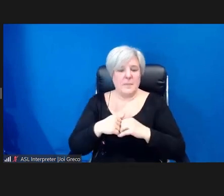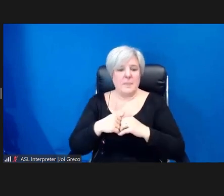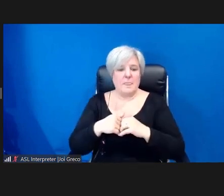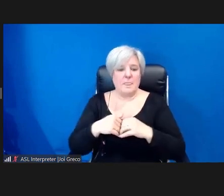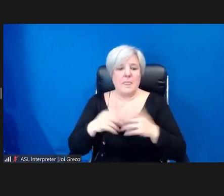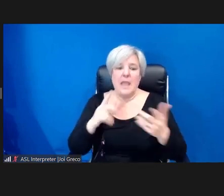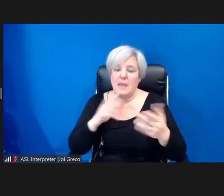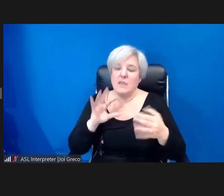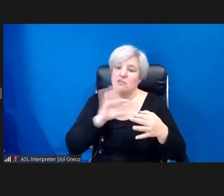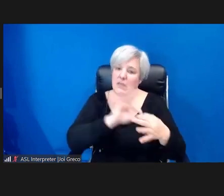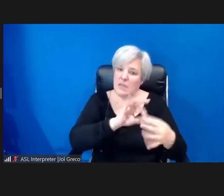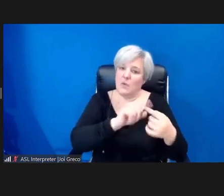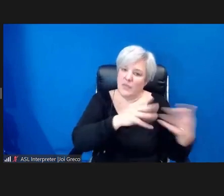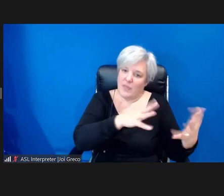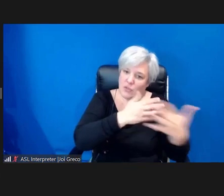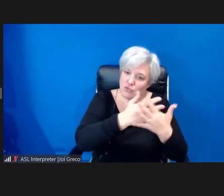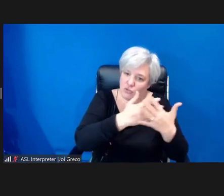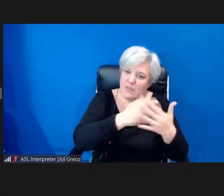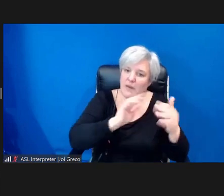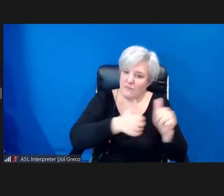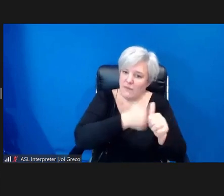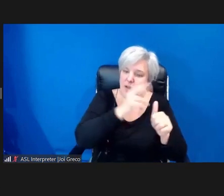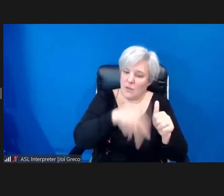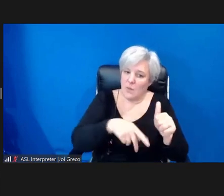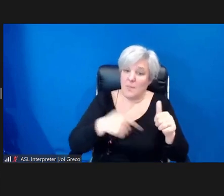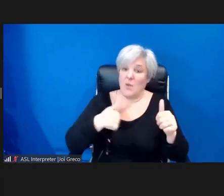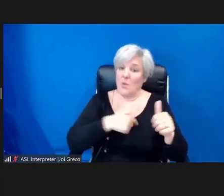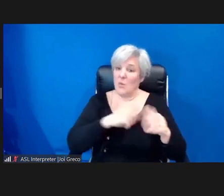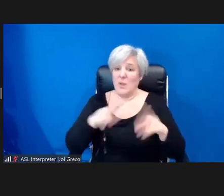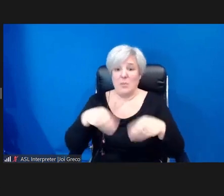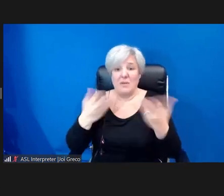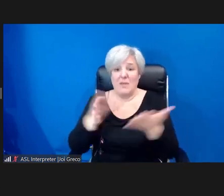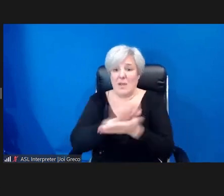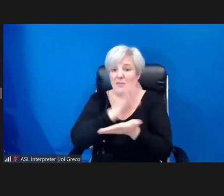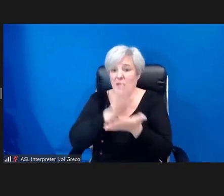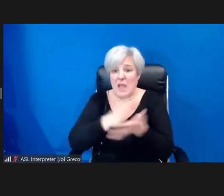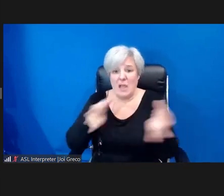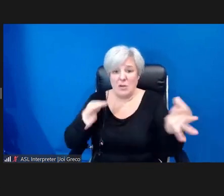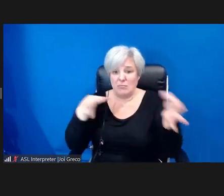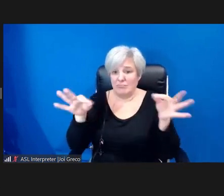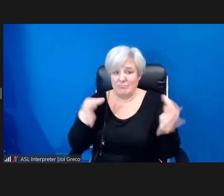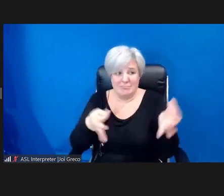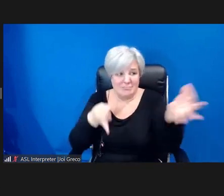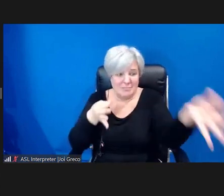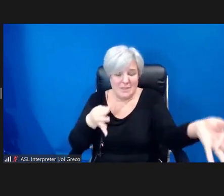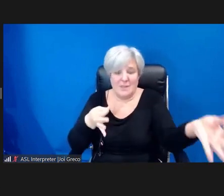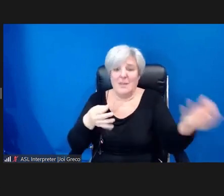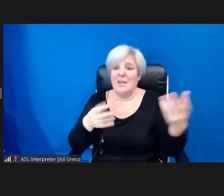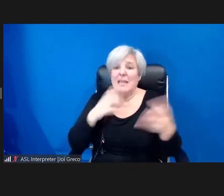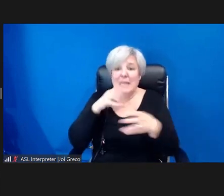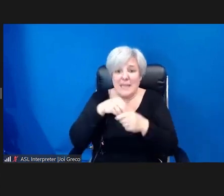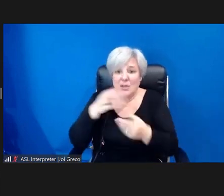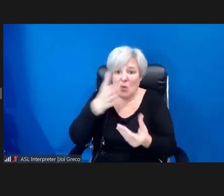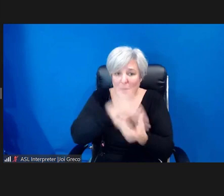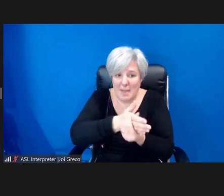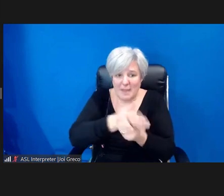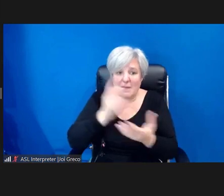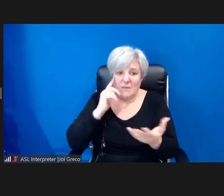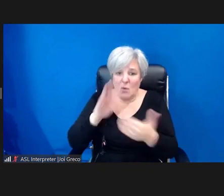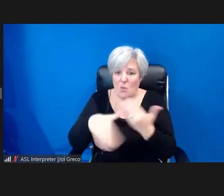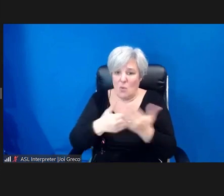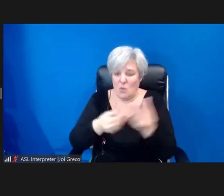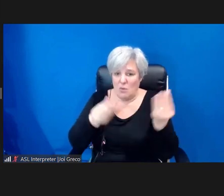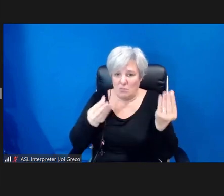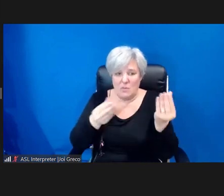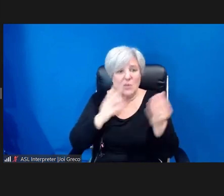relative to screening and follow-up. We provide a flyer for the NHSTC in your packet of materials,